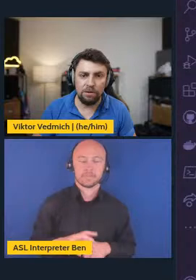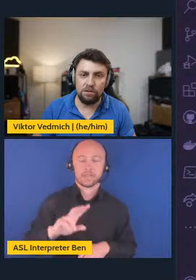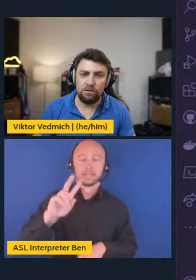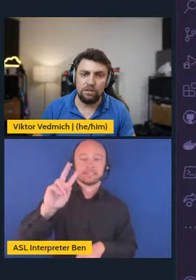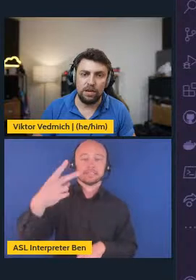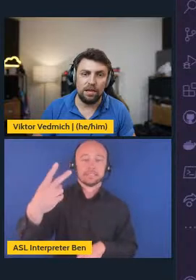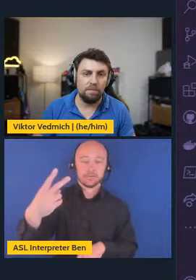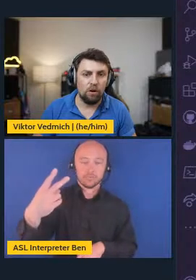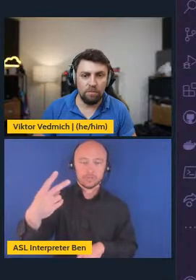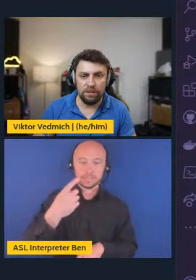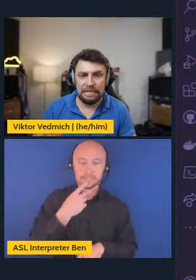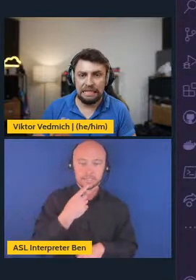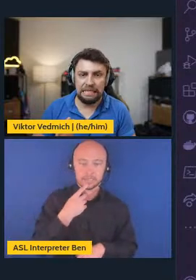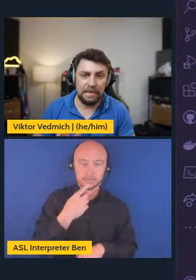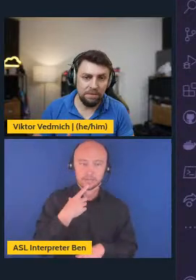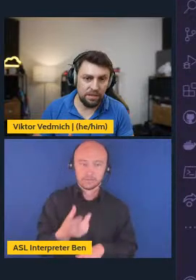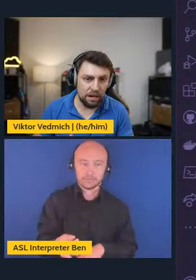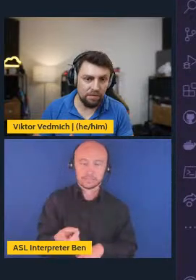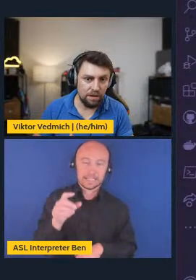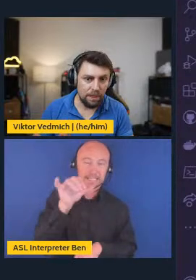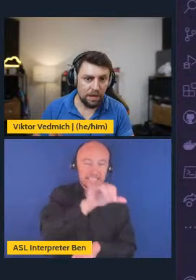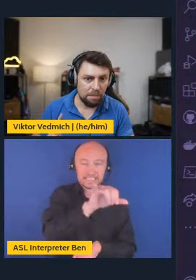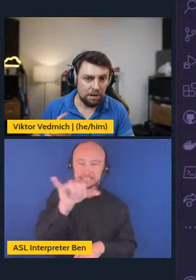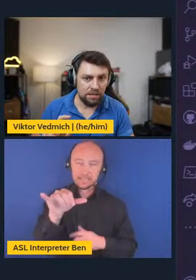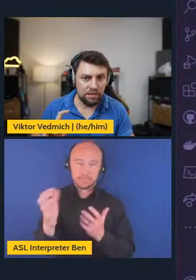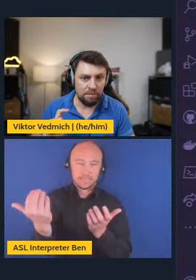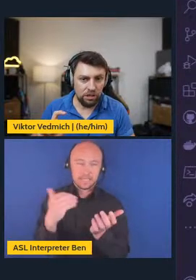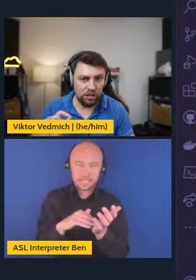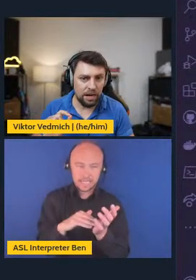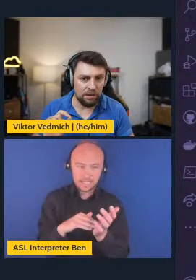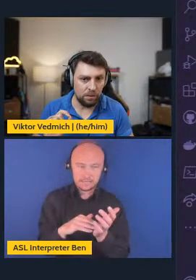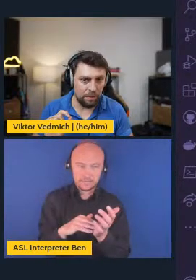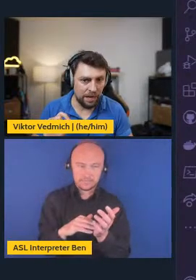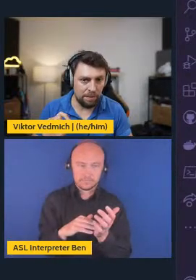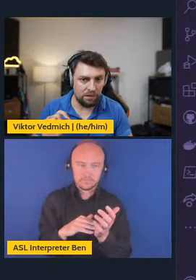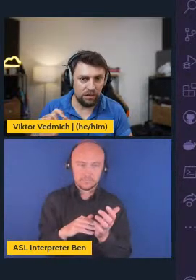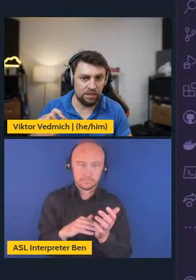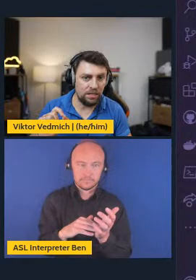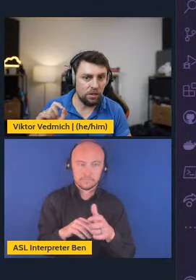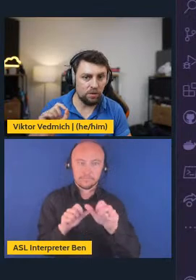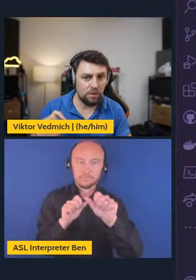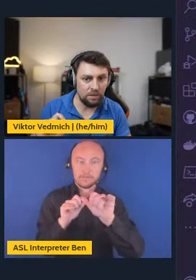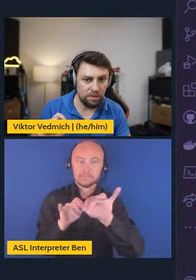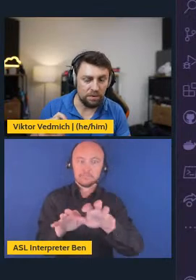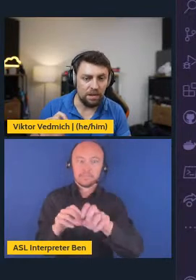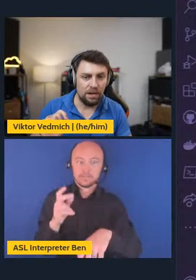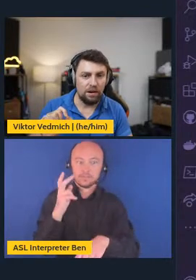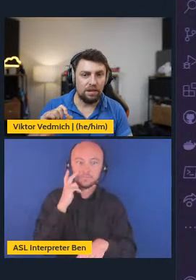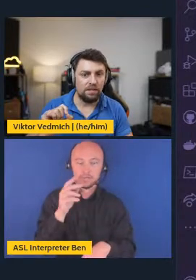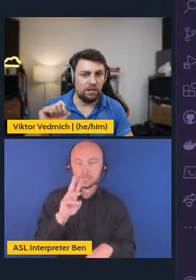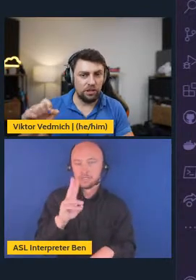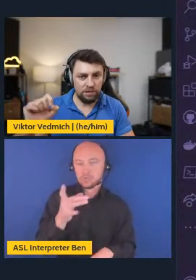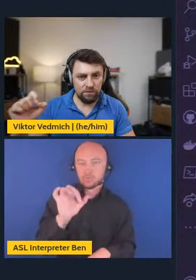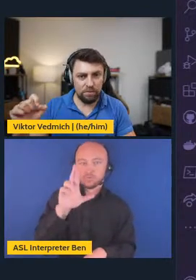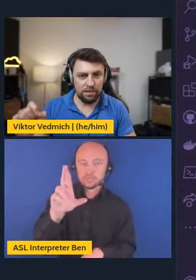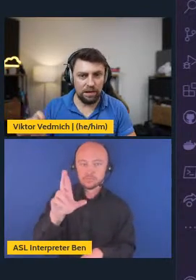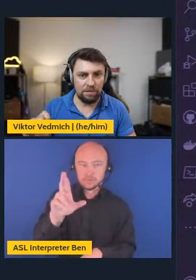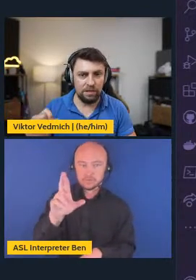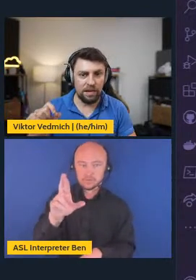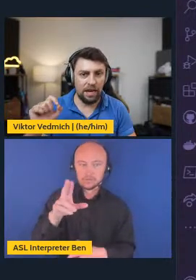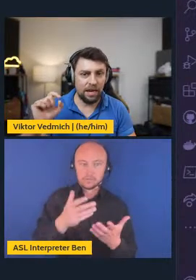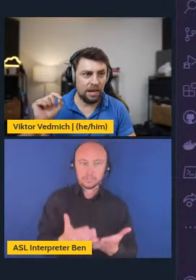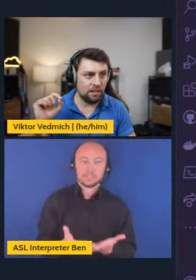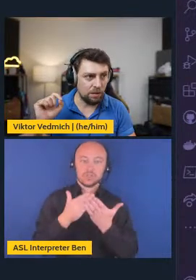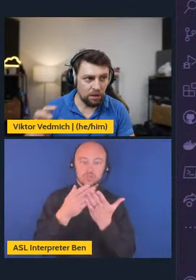I'm going to say almost the same stuff, but it's magic currently will be happened. As you can see, Code Whisperer suggested for me